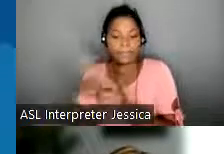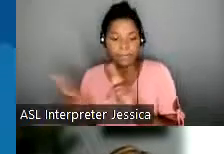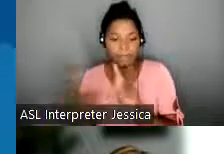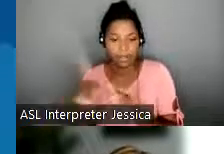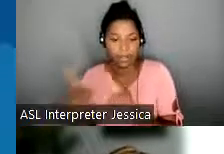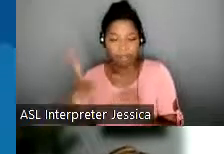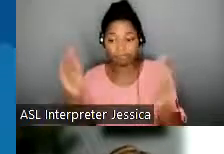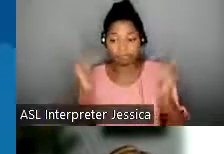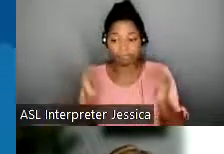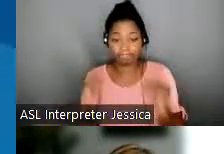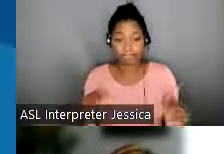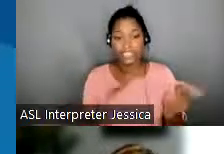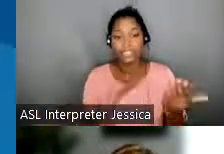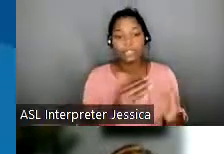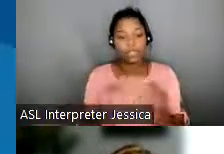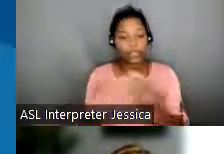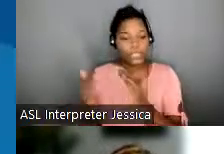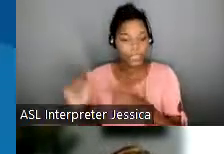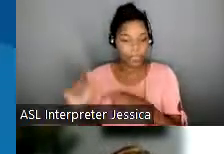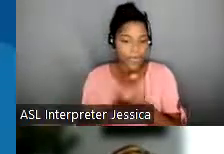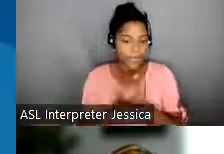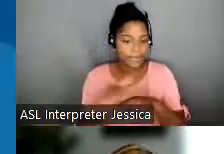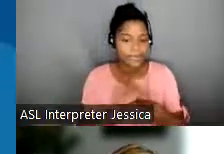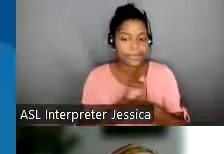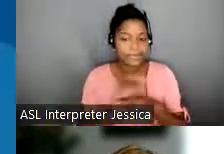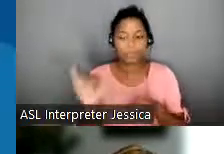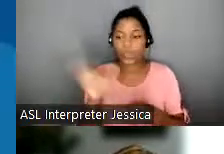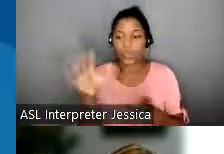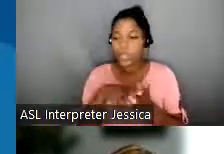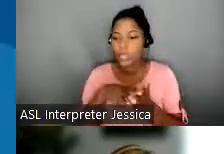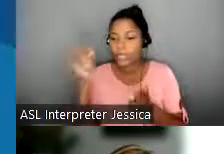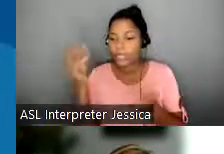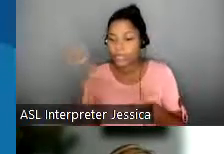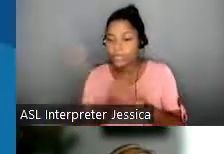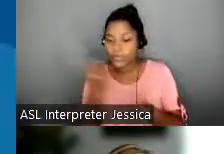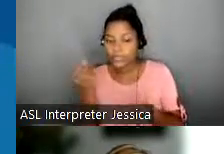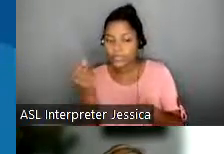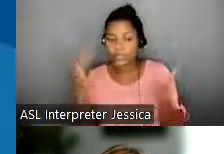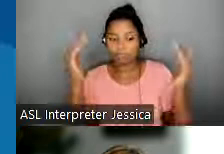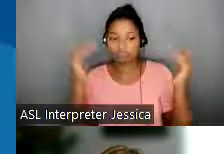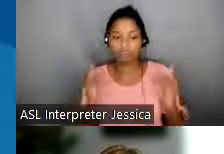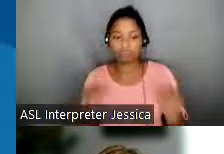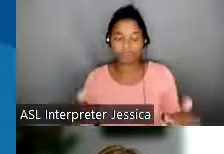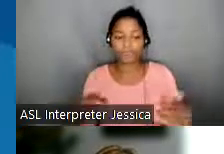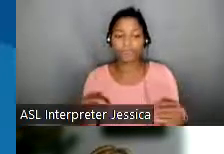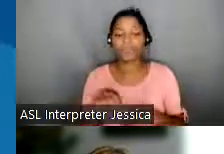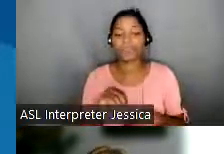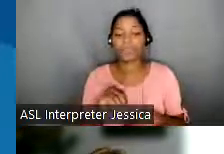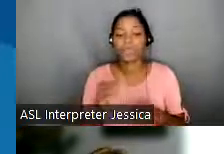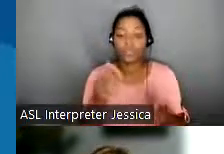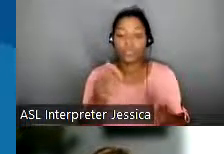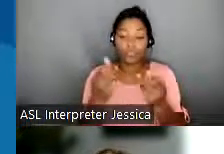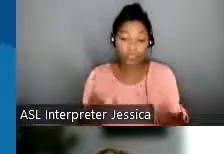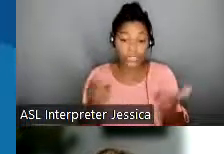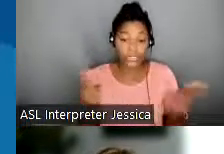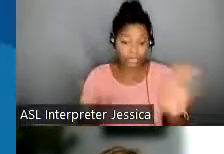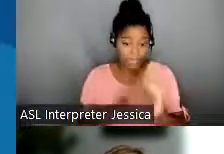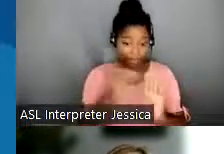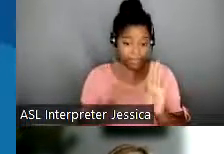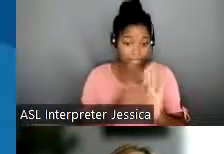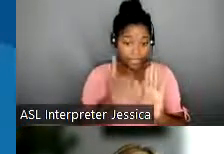practice, which are peer networking and learning opportunities, resource development, such as sector guides, which are currently under